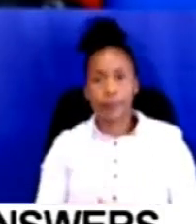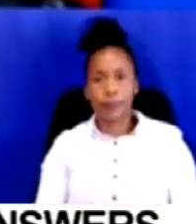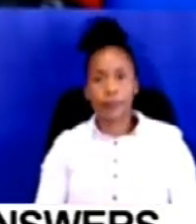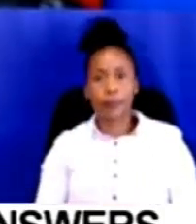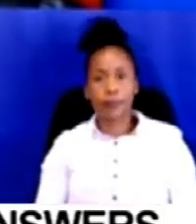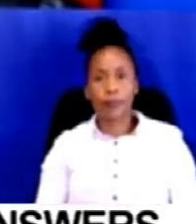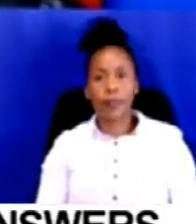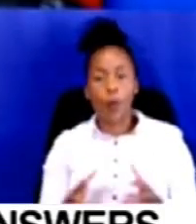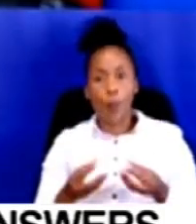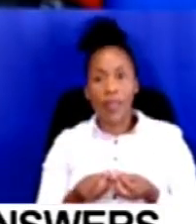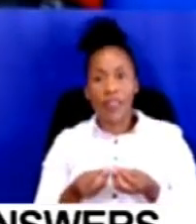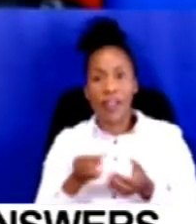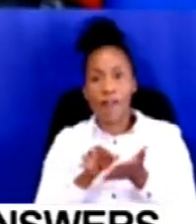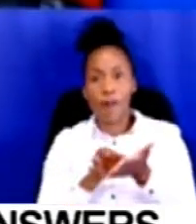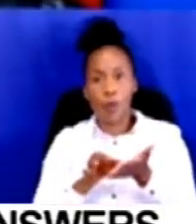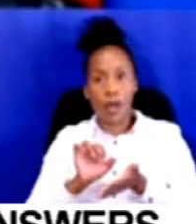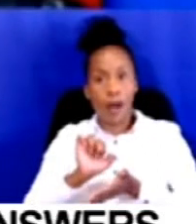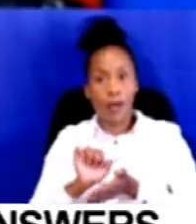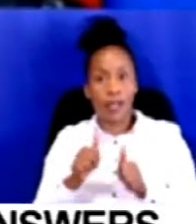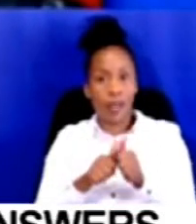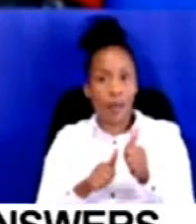With their vote, Deputy Chair,